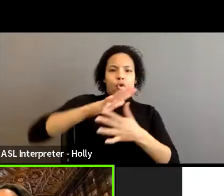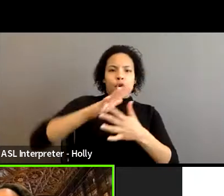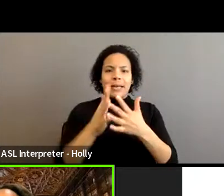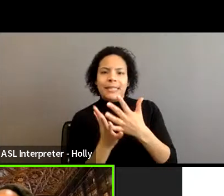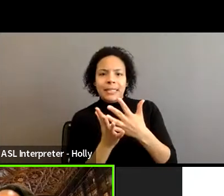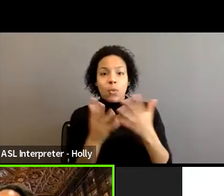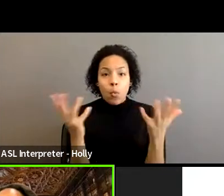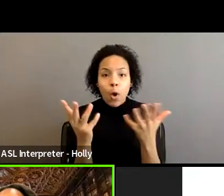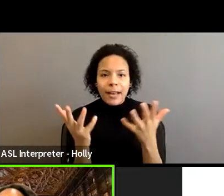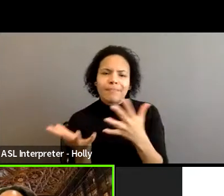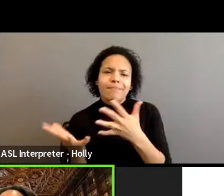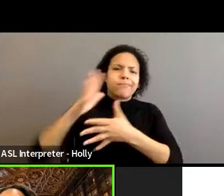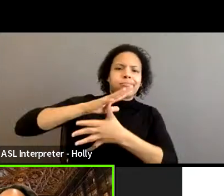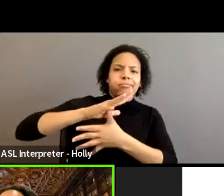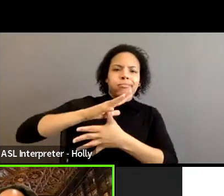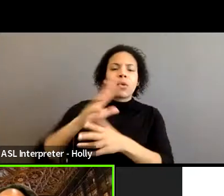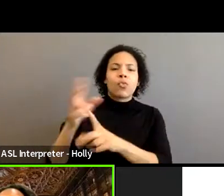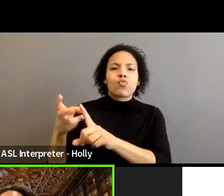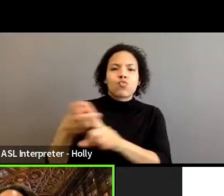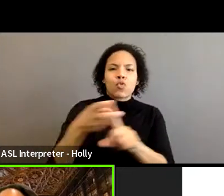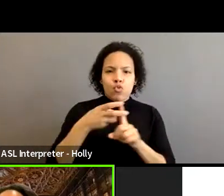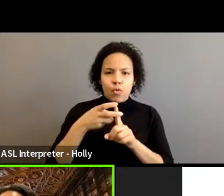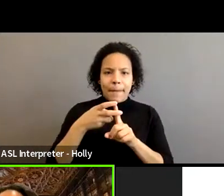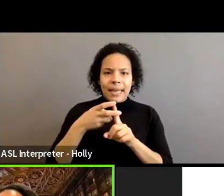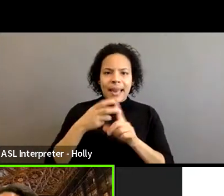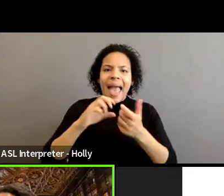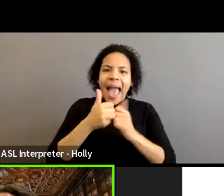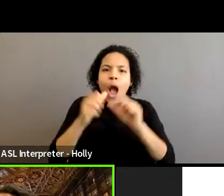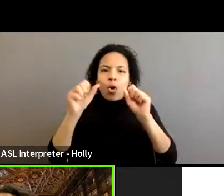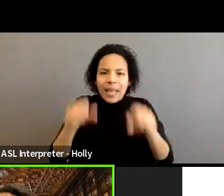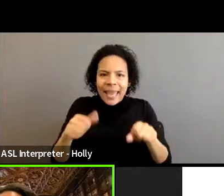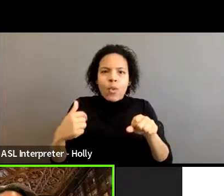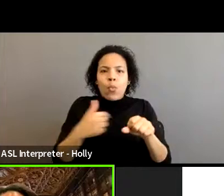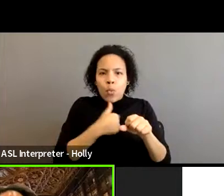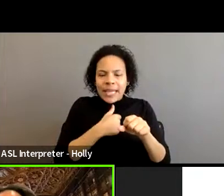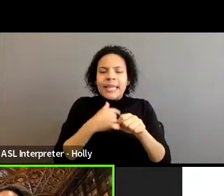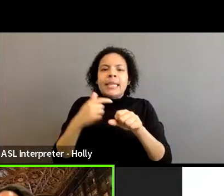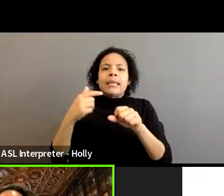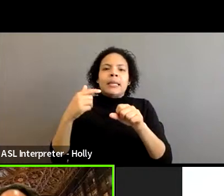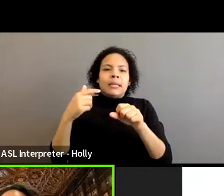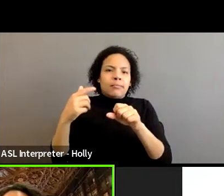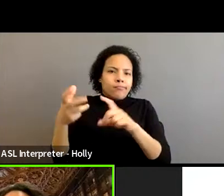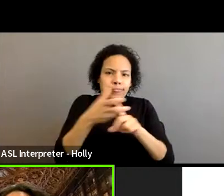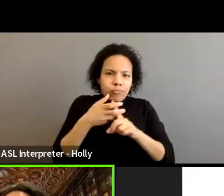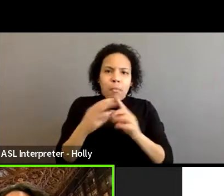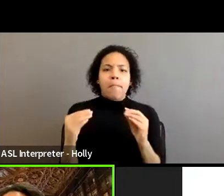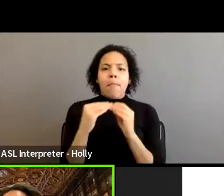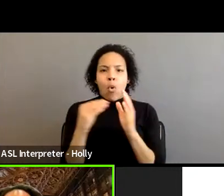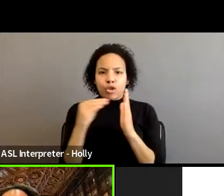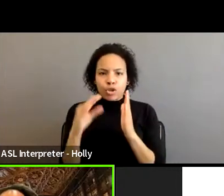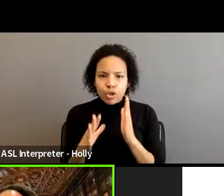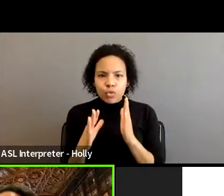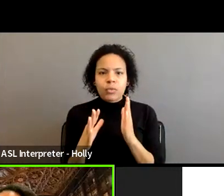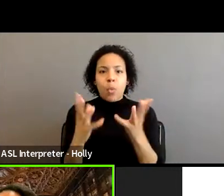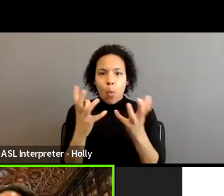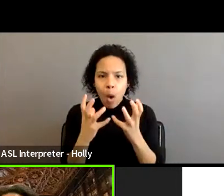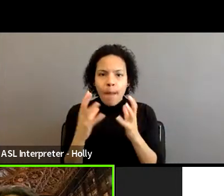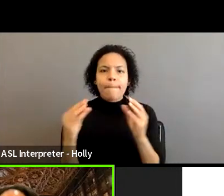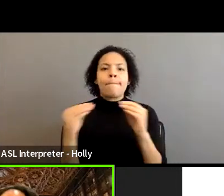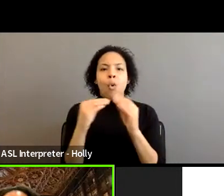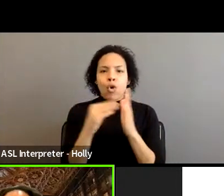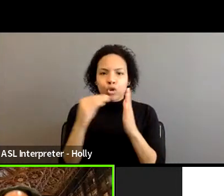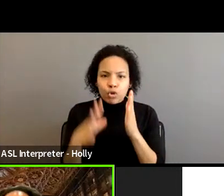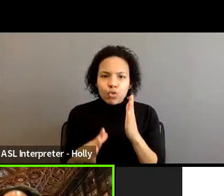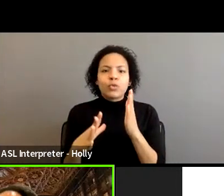is recruitment. How can we get more seats in the classroom, right? That's what sustains the health of an